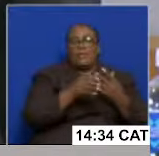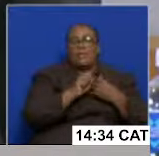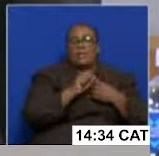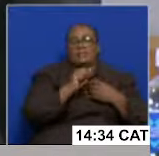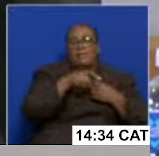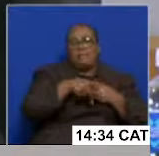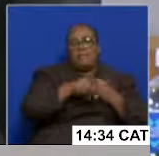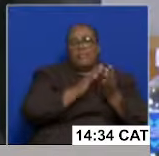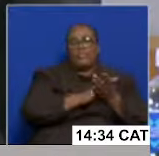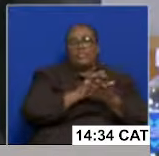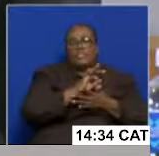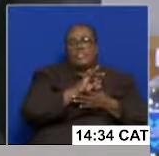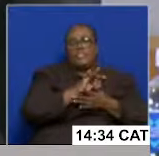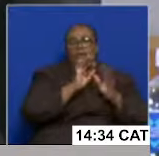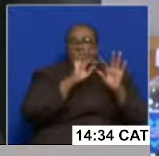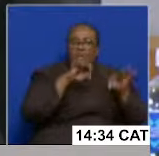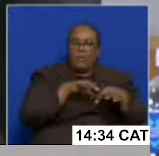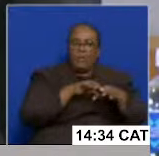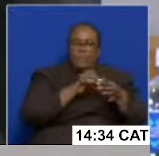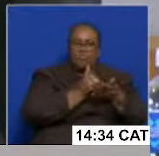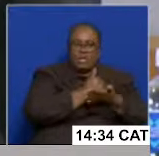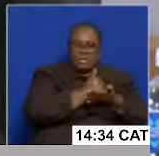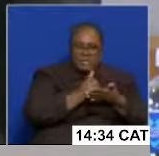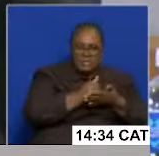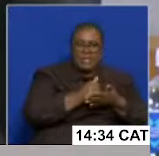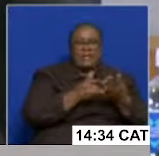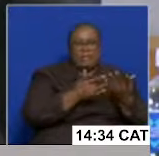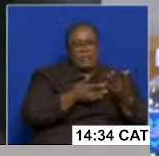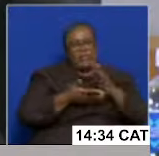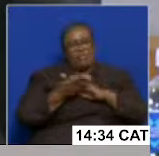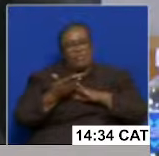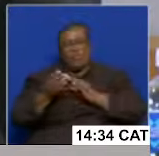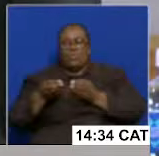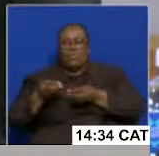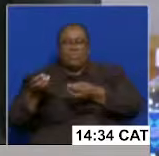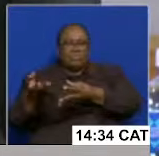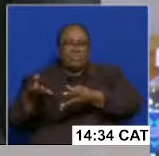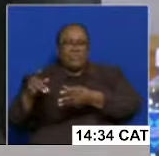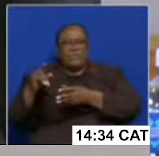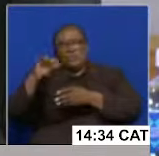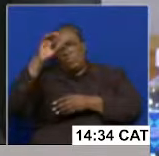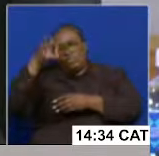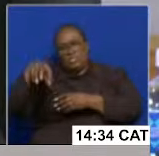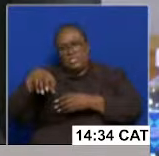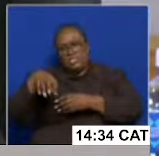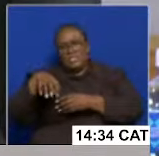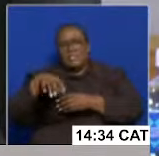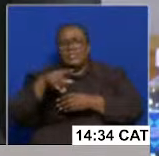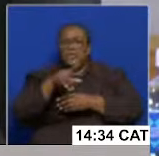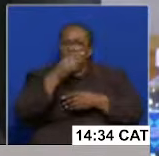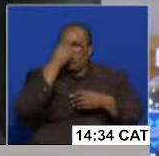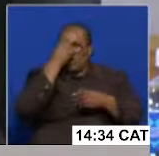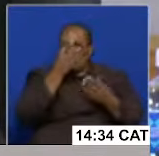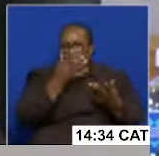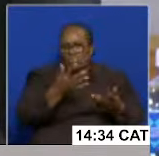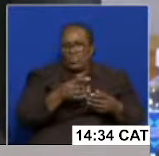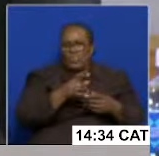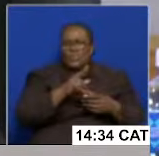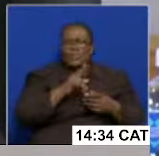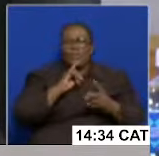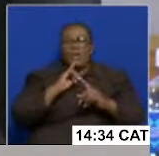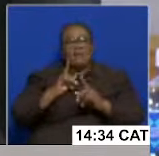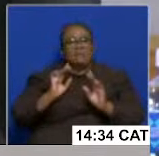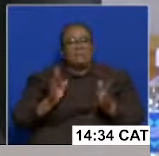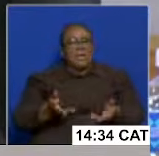and then take it to police station. Somehow you say you were thinking you would do that. So you were not just answering here. You